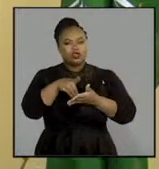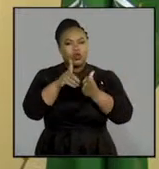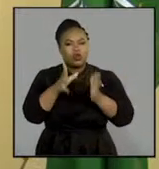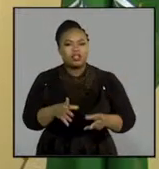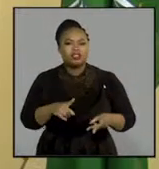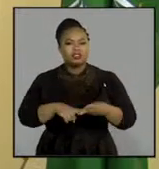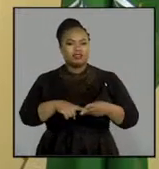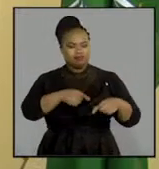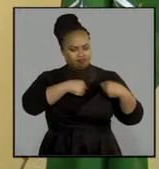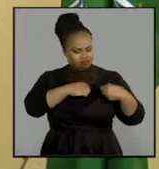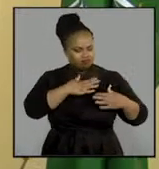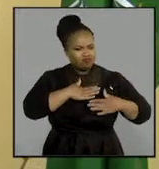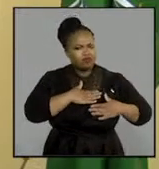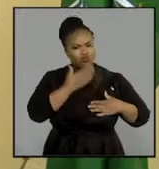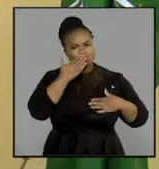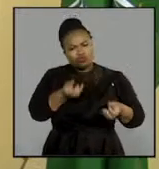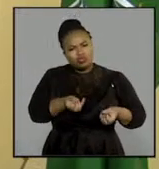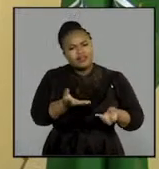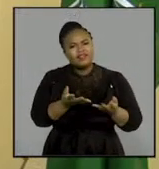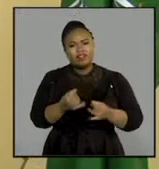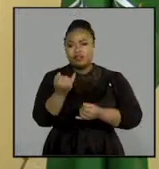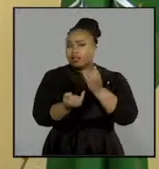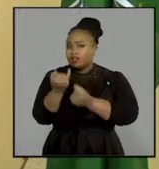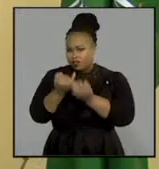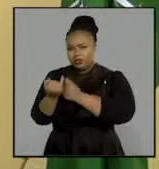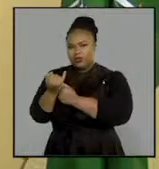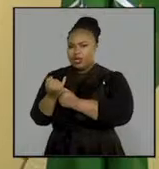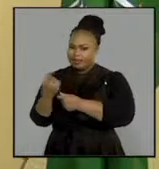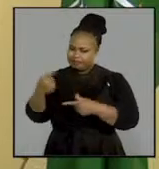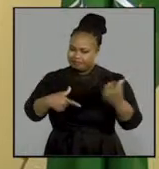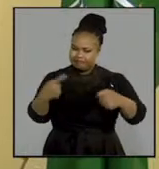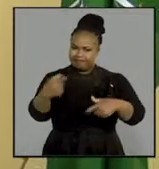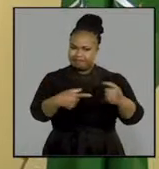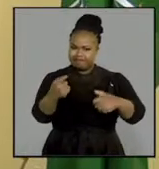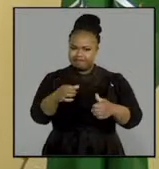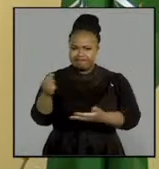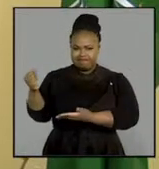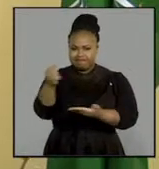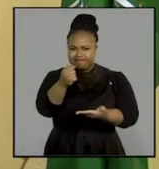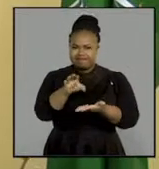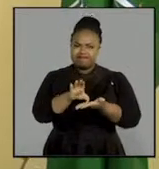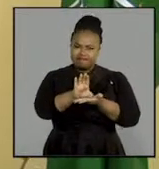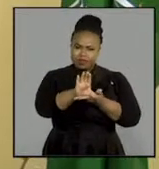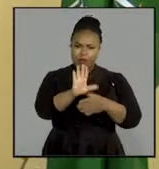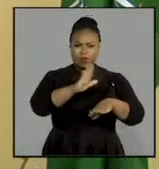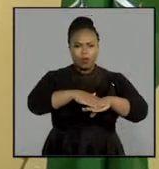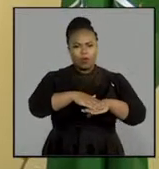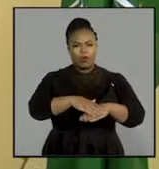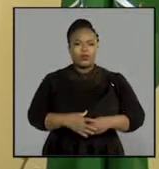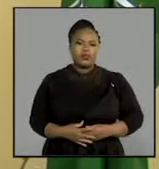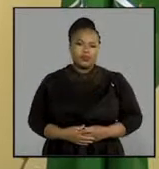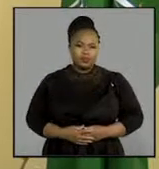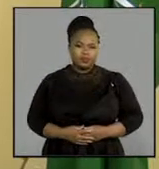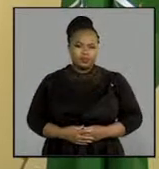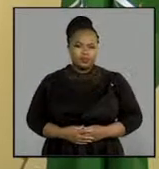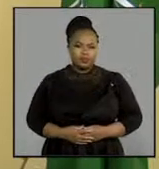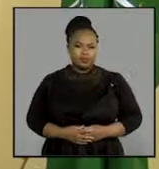donors, philanthropists, and individuals to contribute to the fund's work.